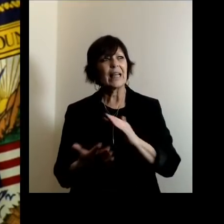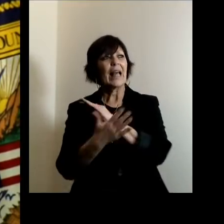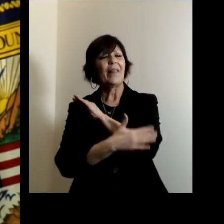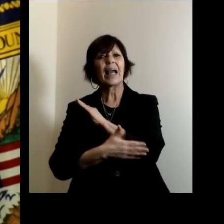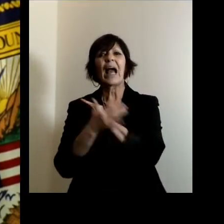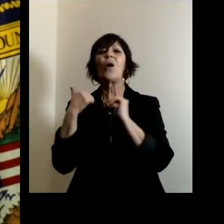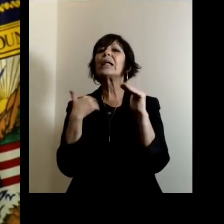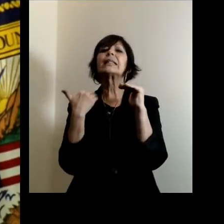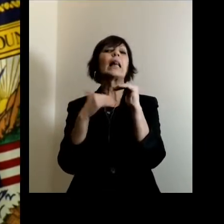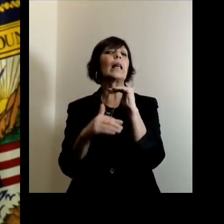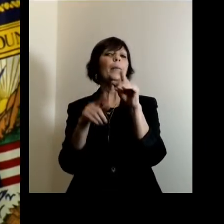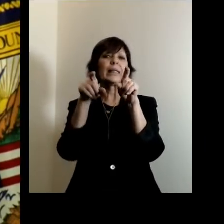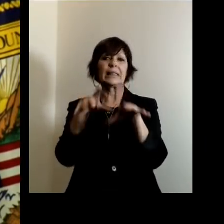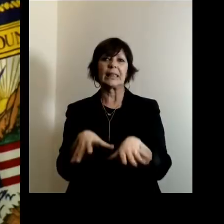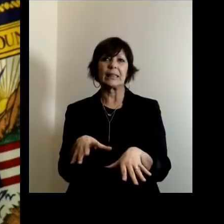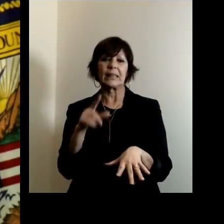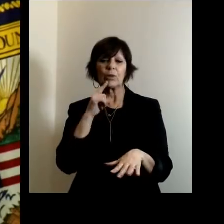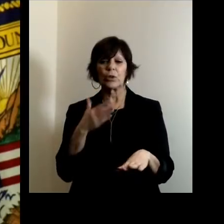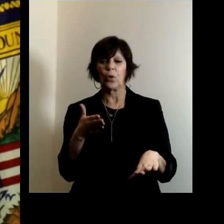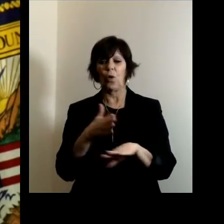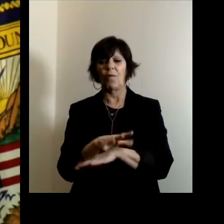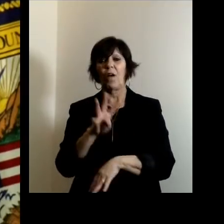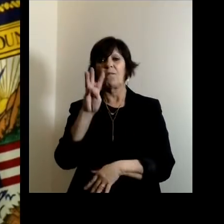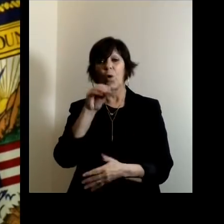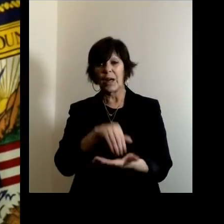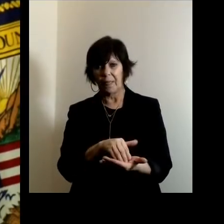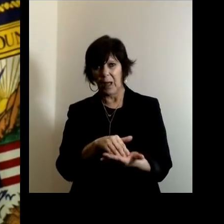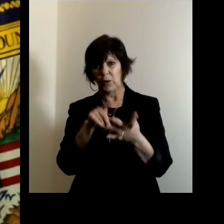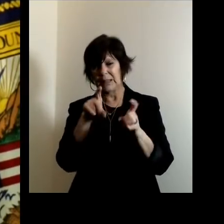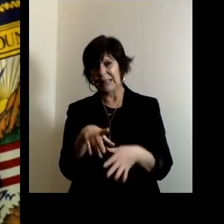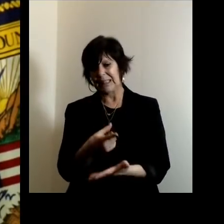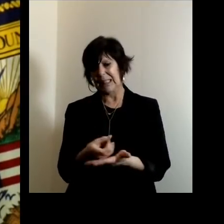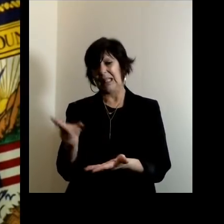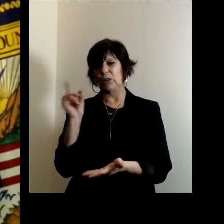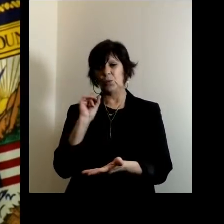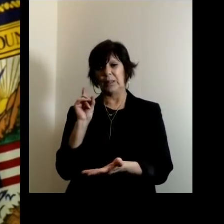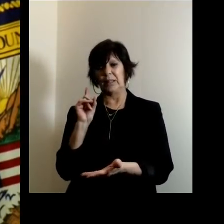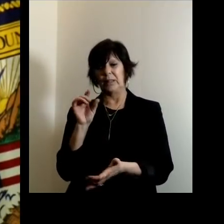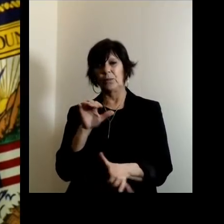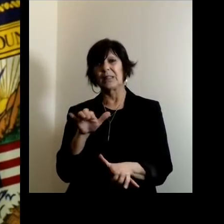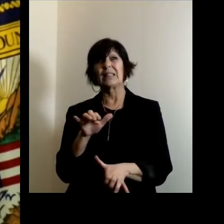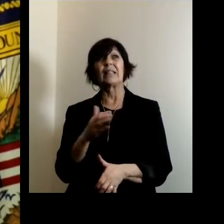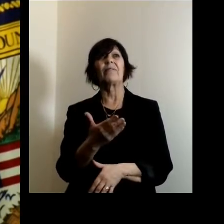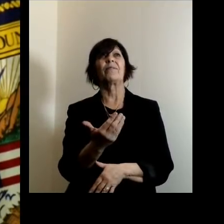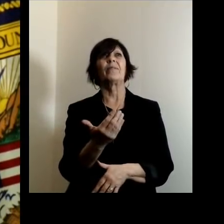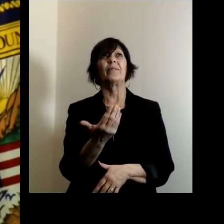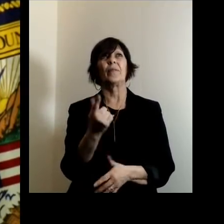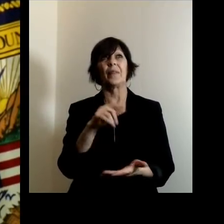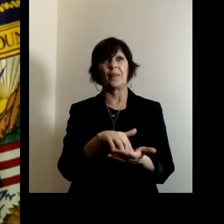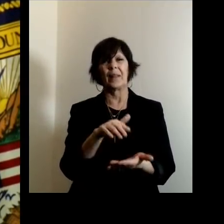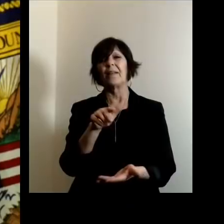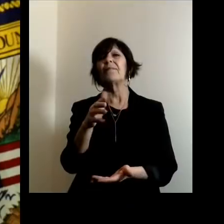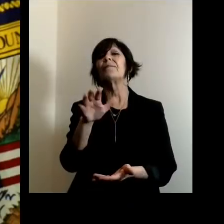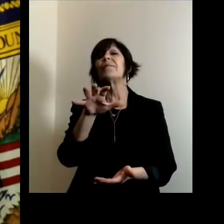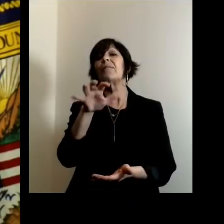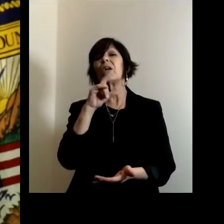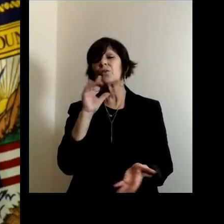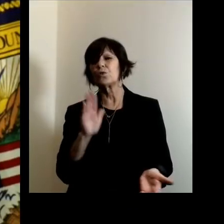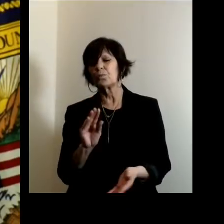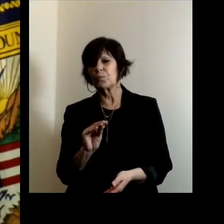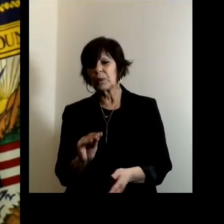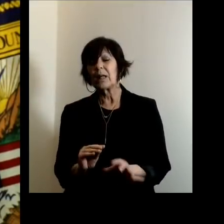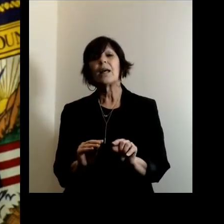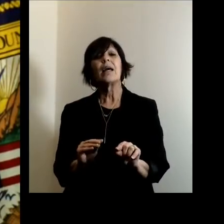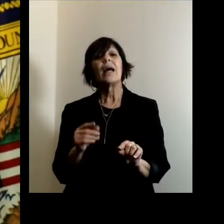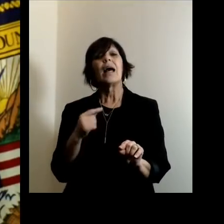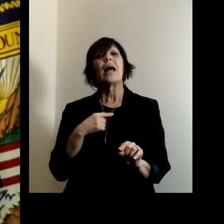limited testing. There were over 40,000 tests that were performed in Erie County last week, and we did about 1,500 of them. So we did a very small percentage of them. And I